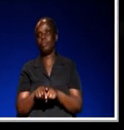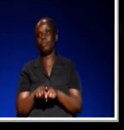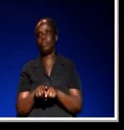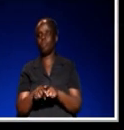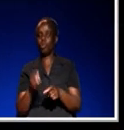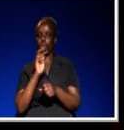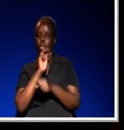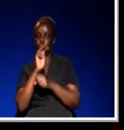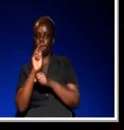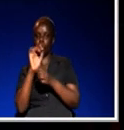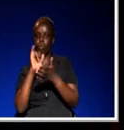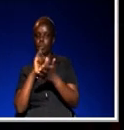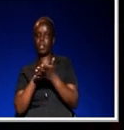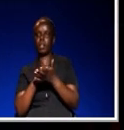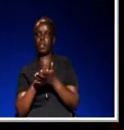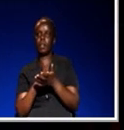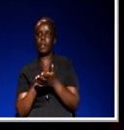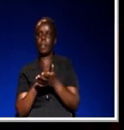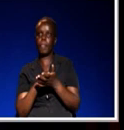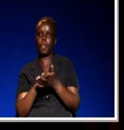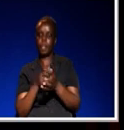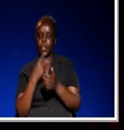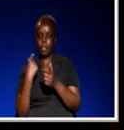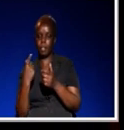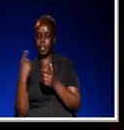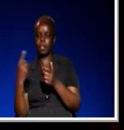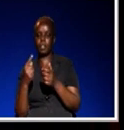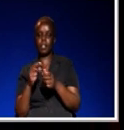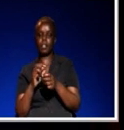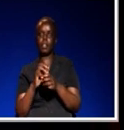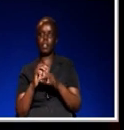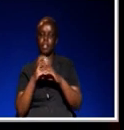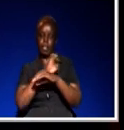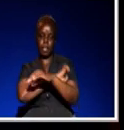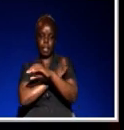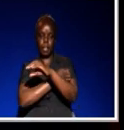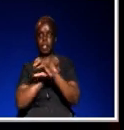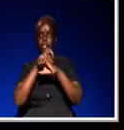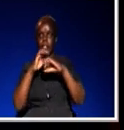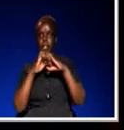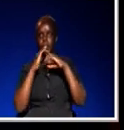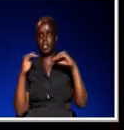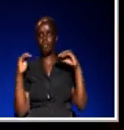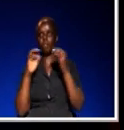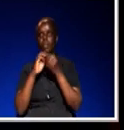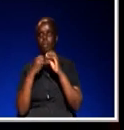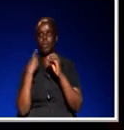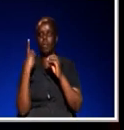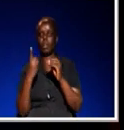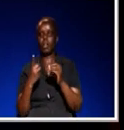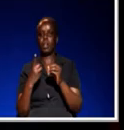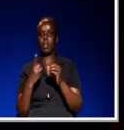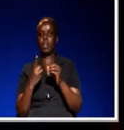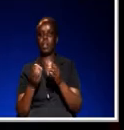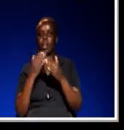we look at now, and we are saying that now each energy level, if it's energy level 1, it has the maximum, we